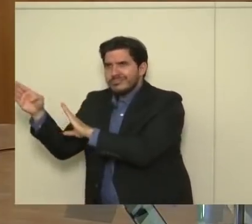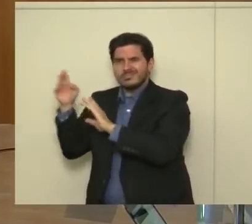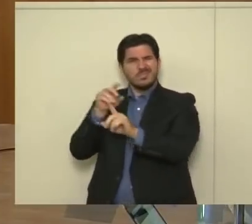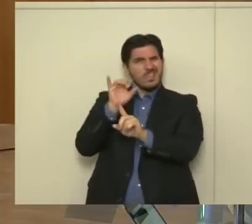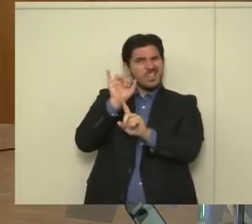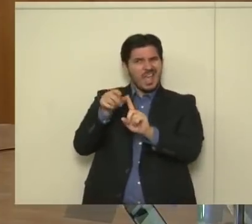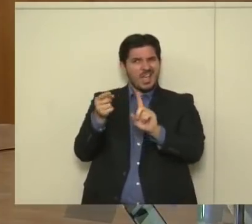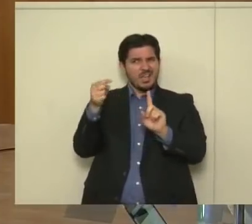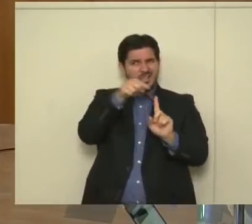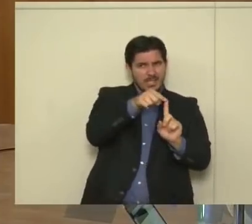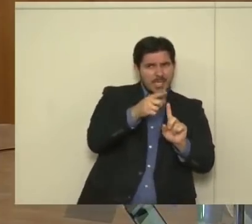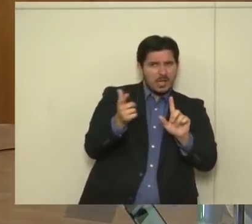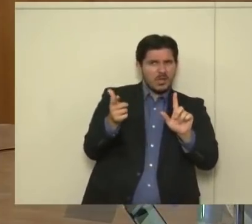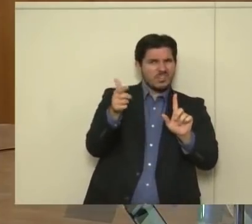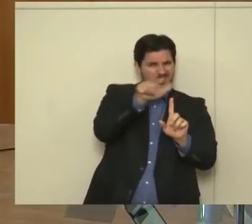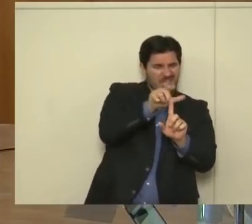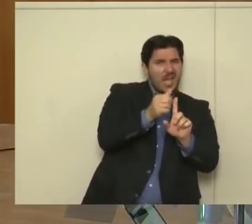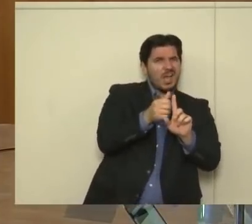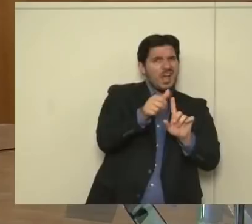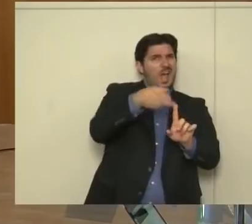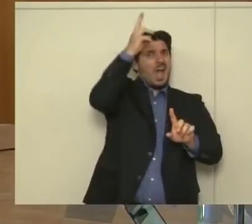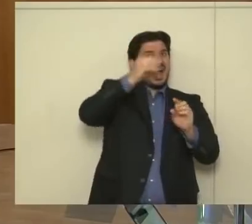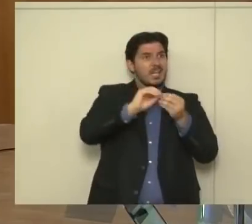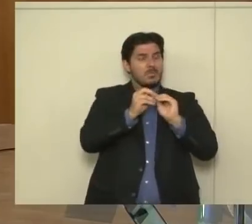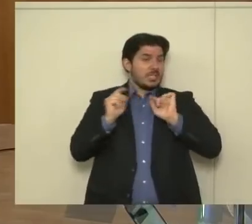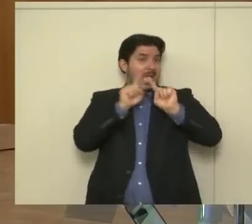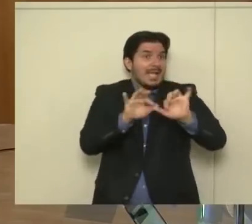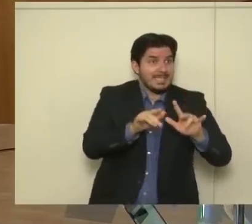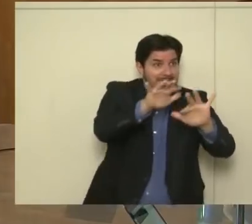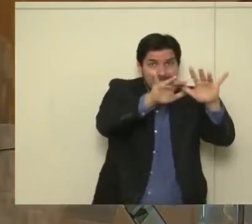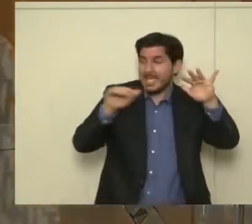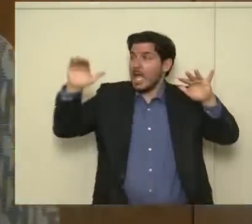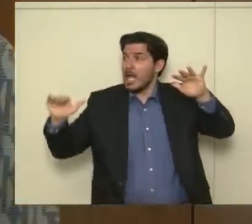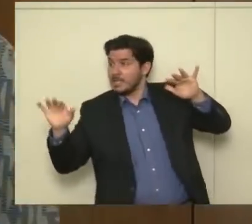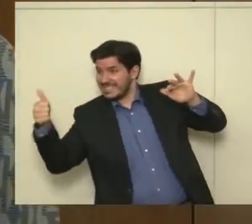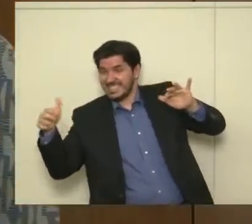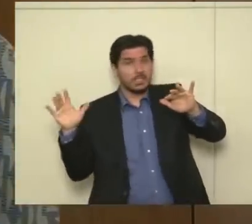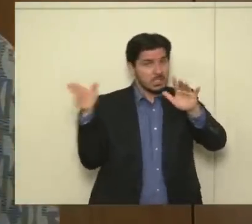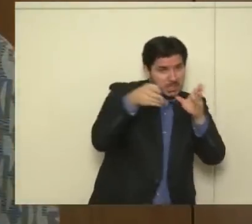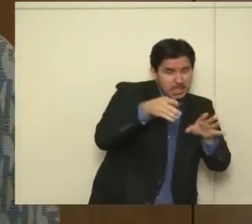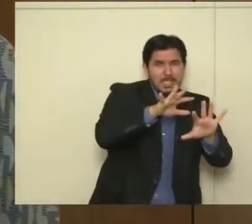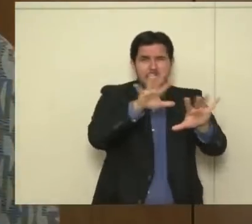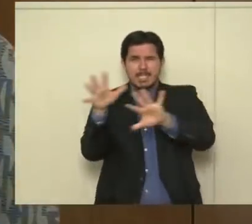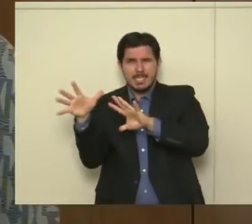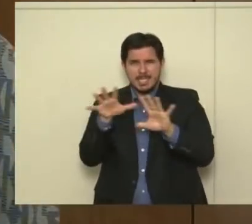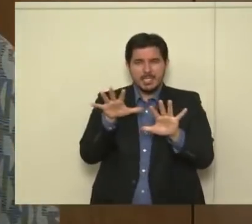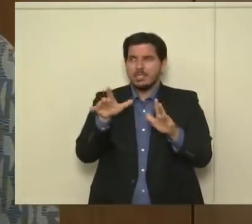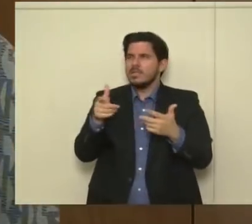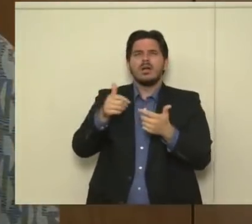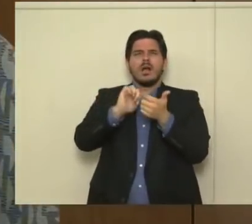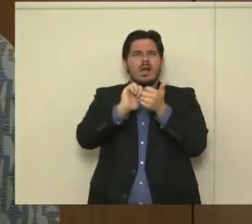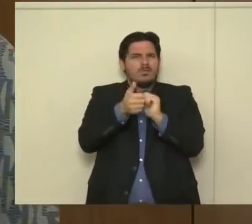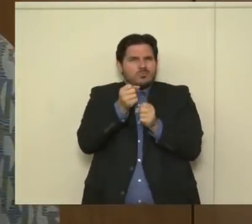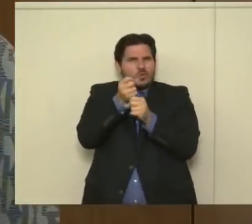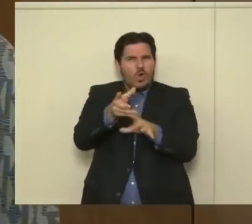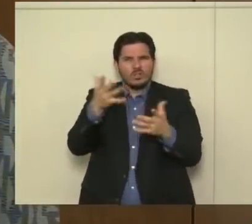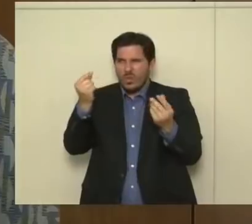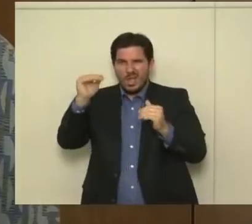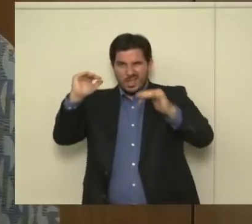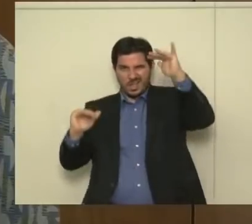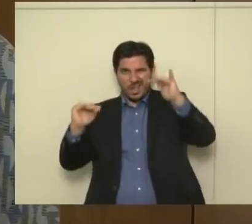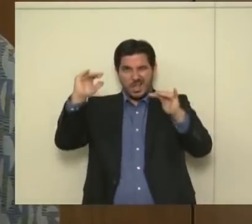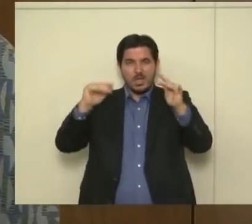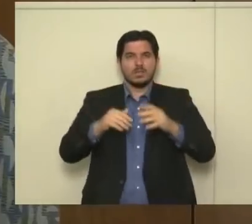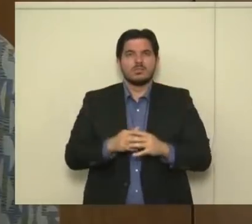a seemingly very low number to something in the hundreds? All right, so Matt, if I was, and I'm not, a paranoid person, I